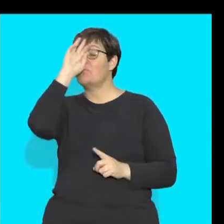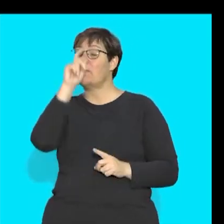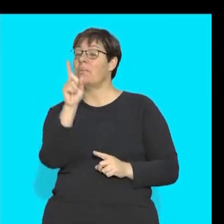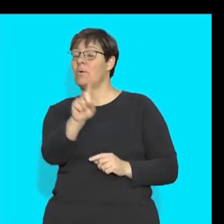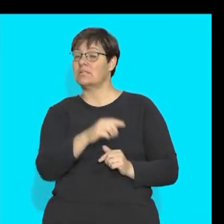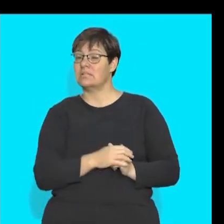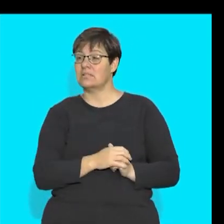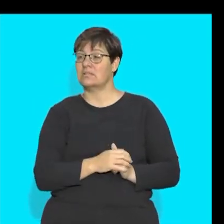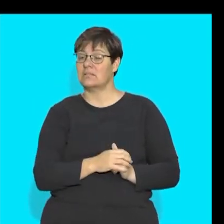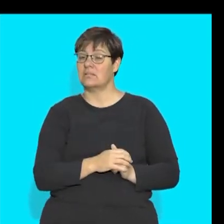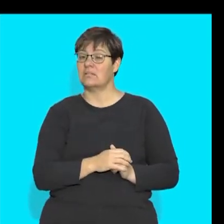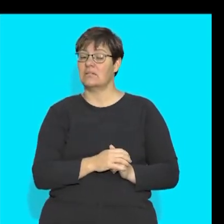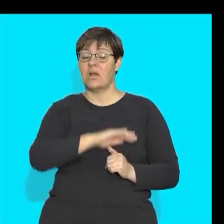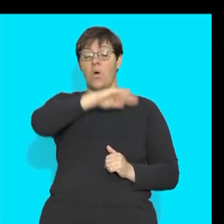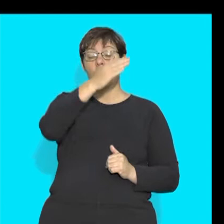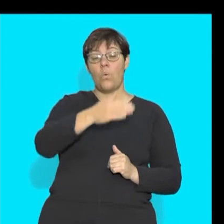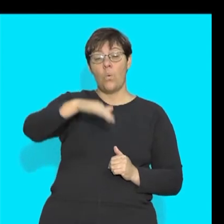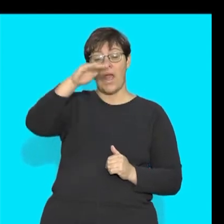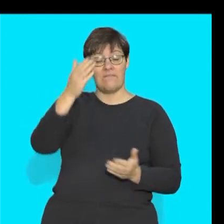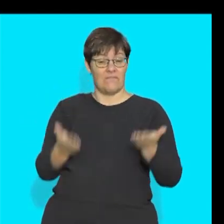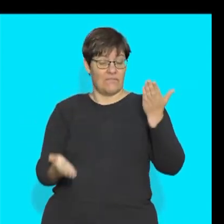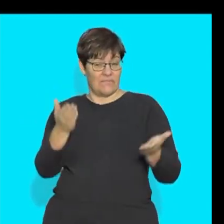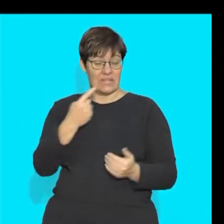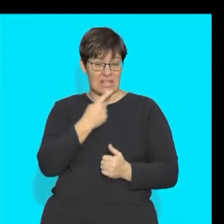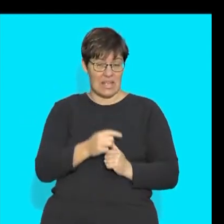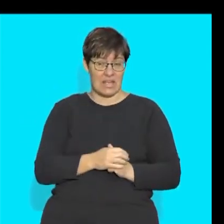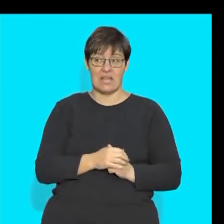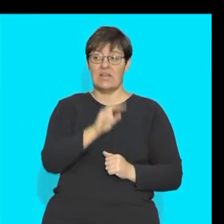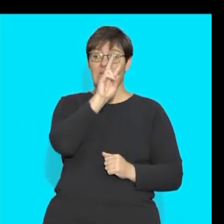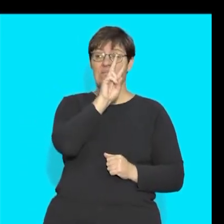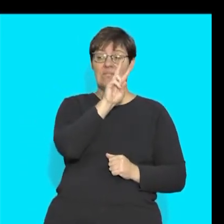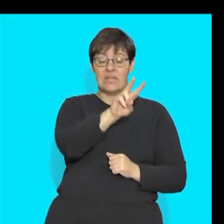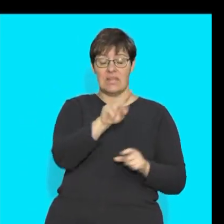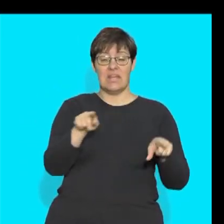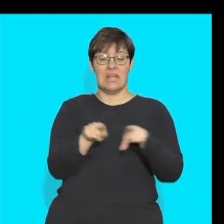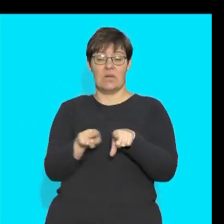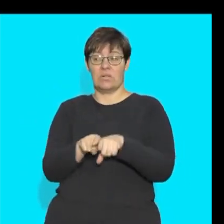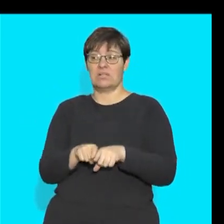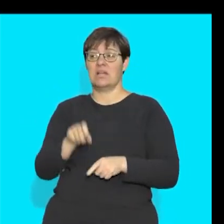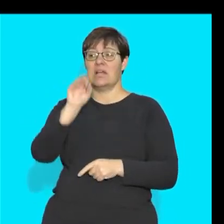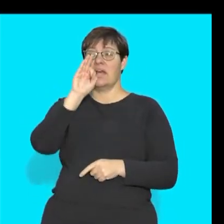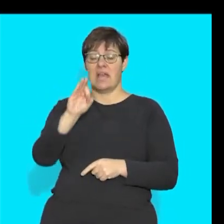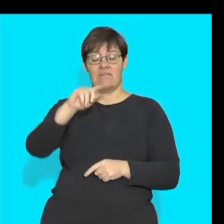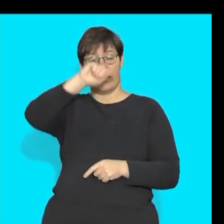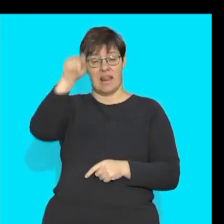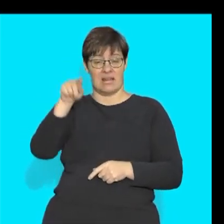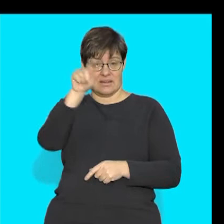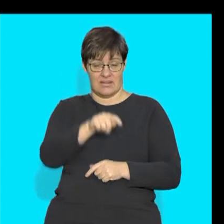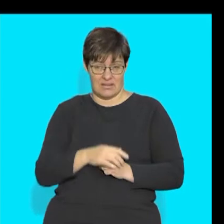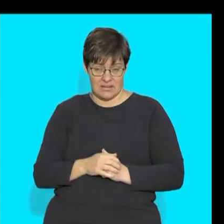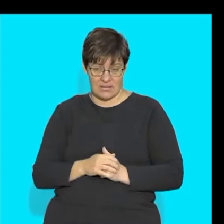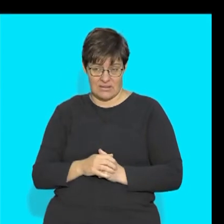remember that the wave equation says to us that V equals F lambda.